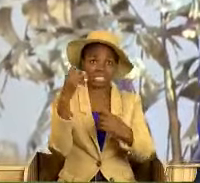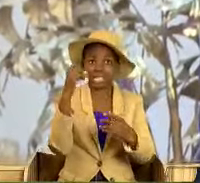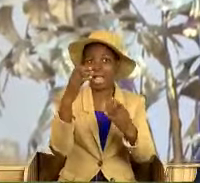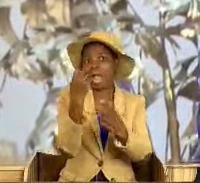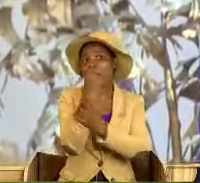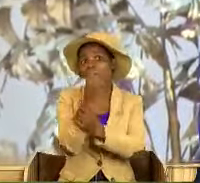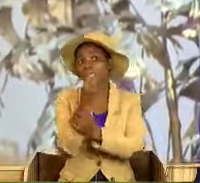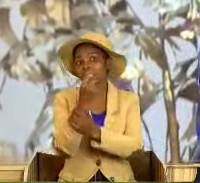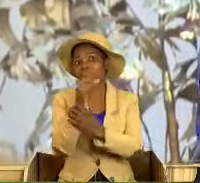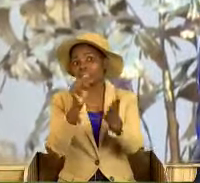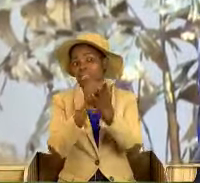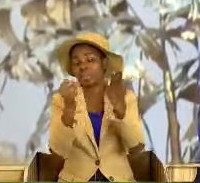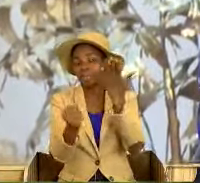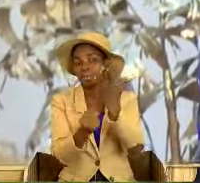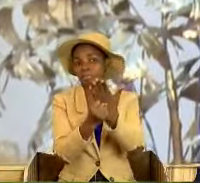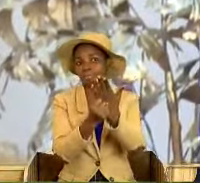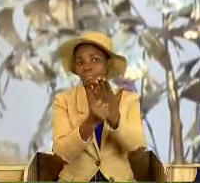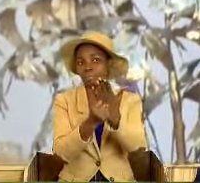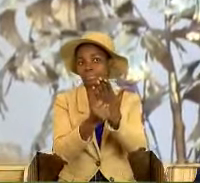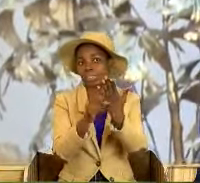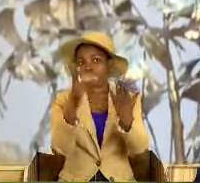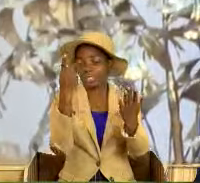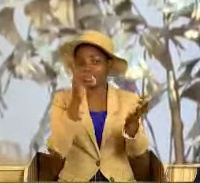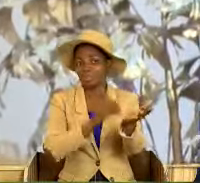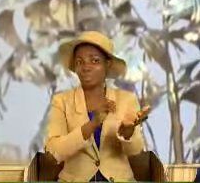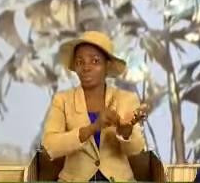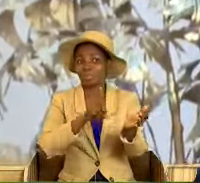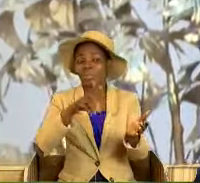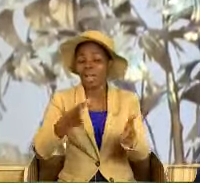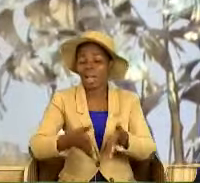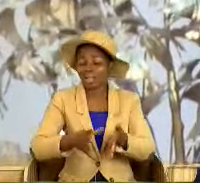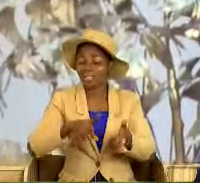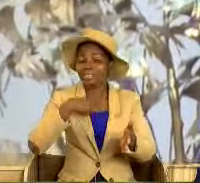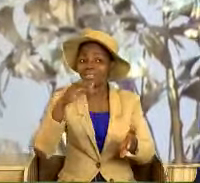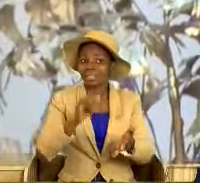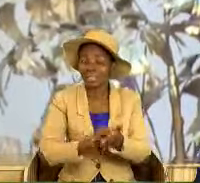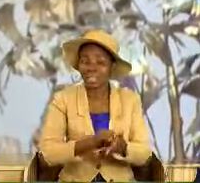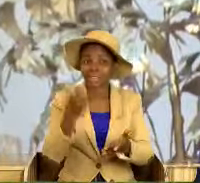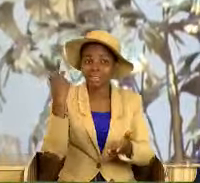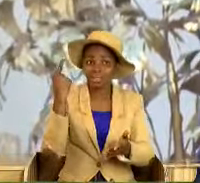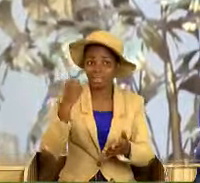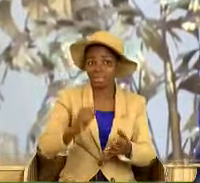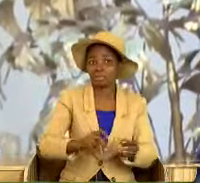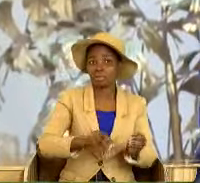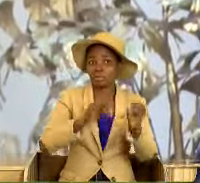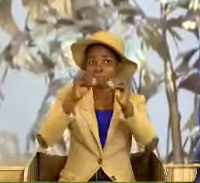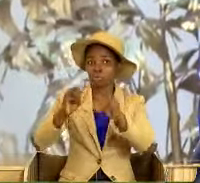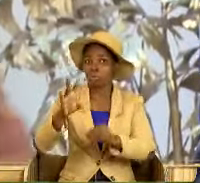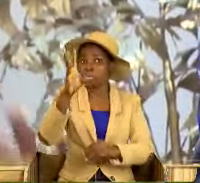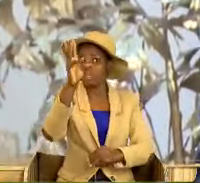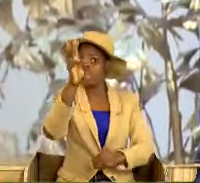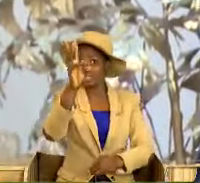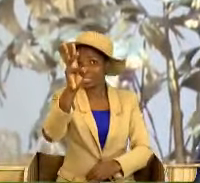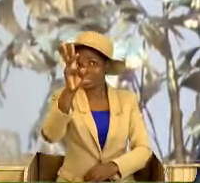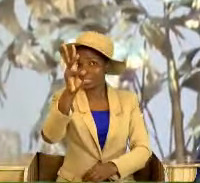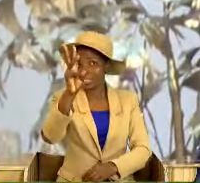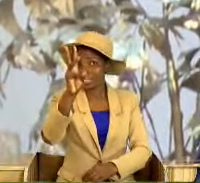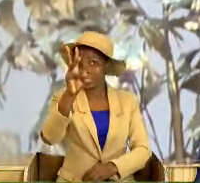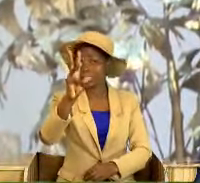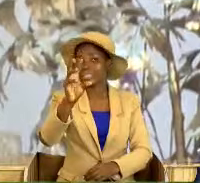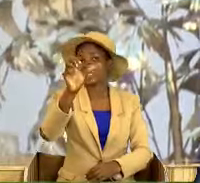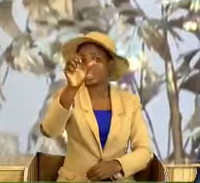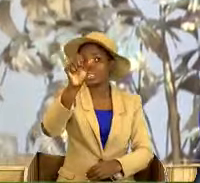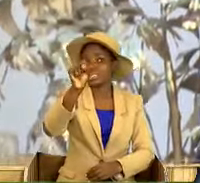six sections because of the severity of the issue and after that six section is going to place me on another further six